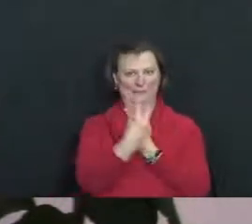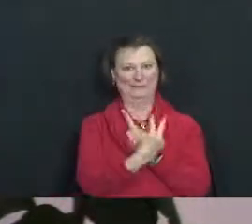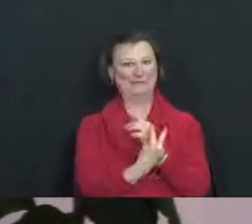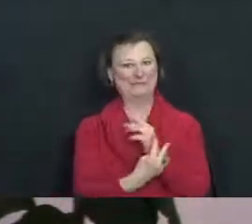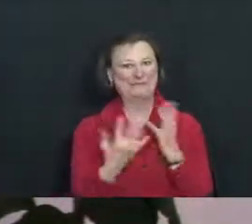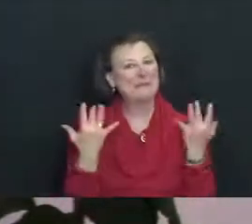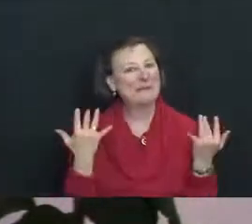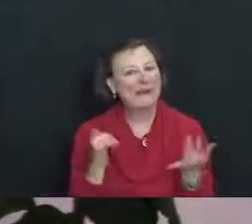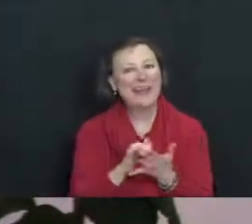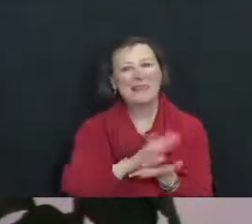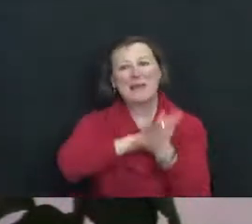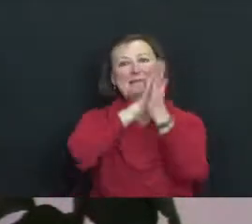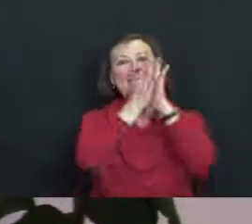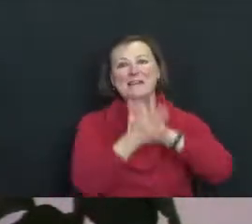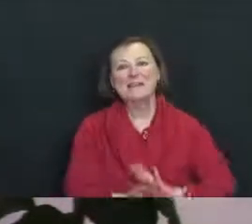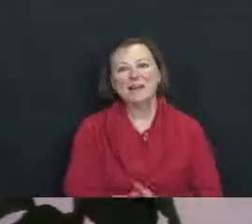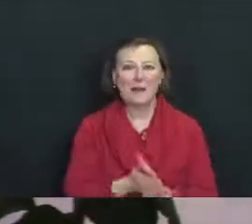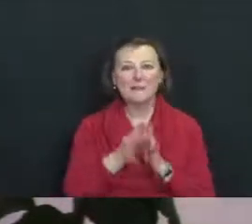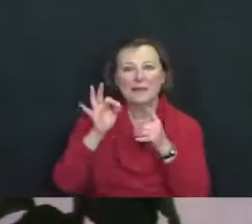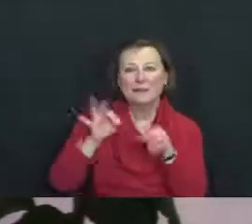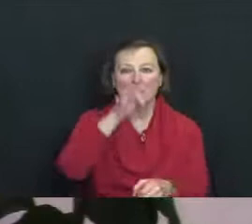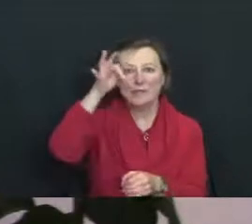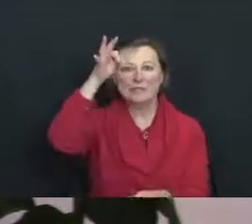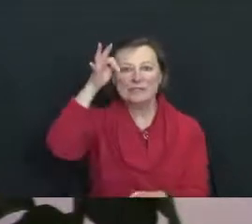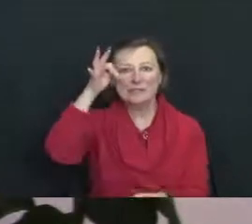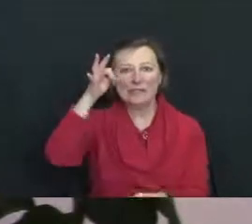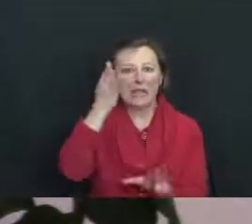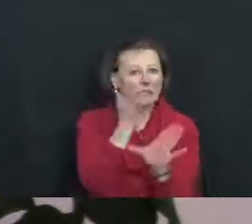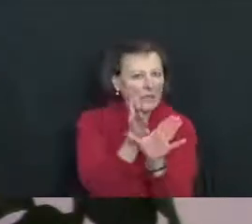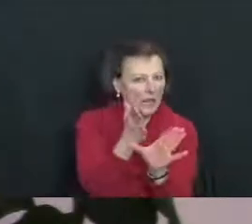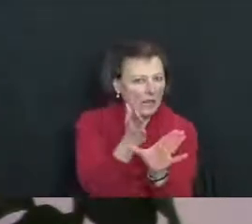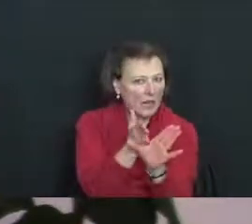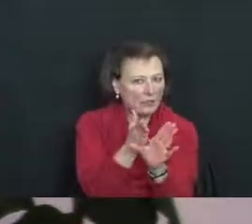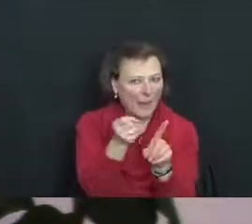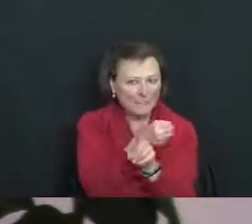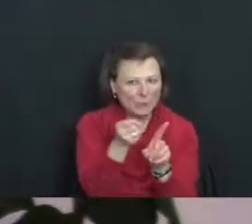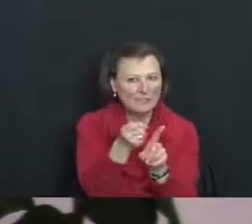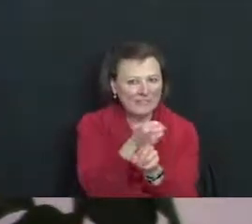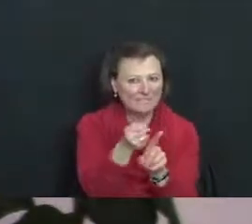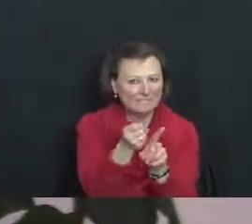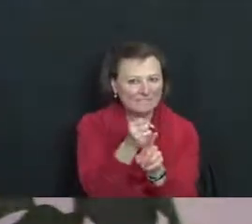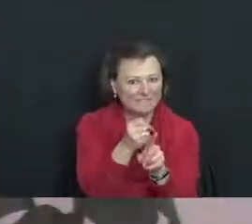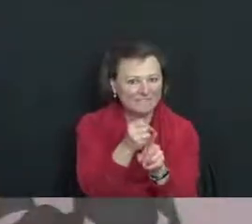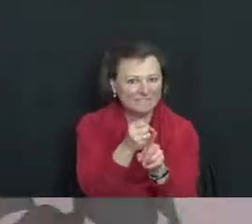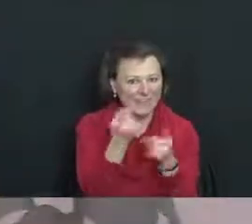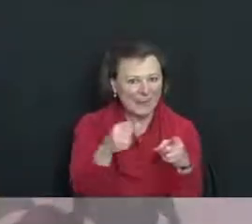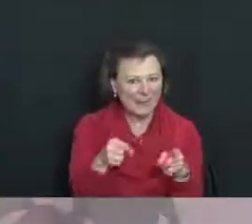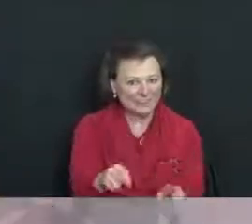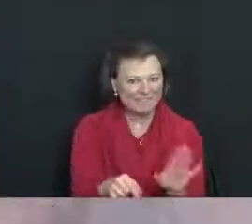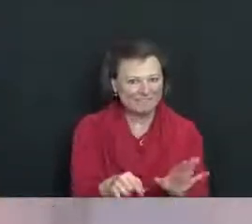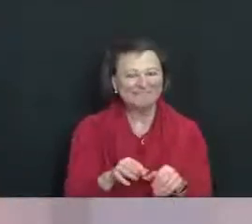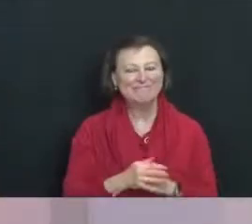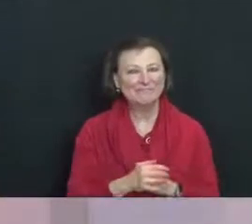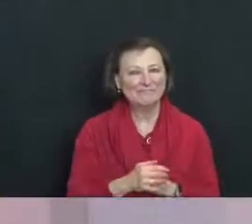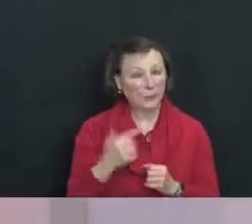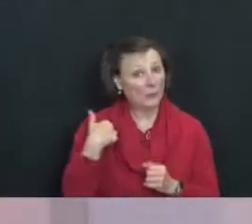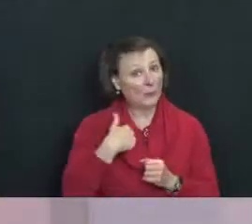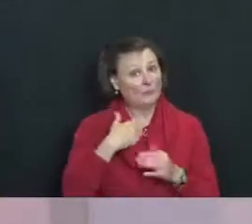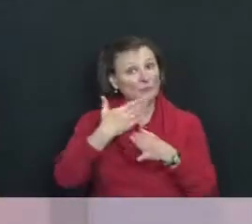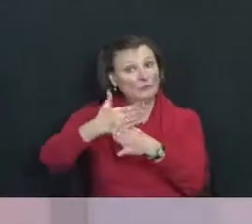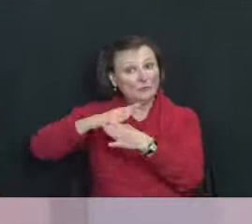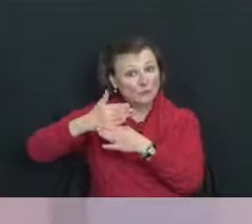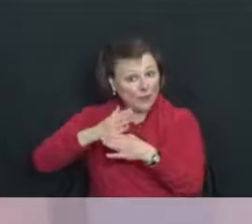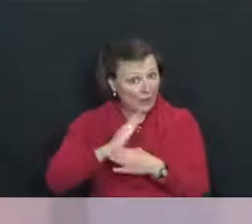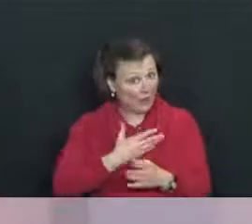that easily becomes a spiritually, psychologically abusive endeavor. We can share